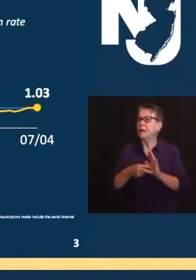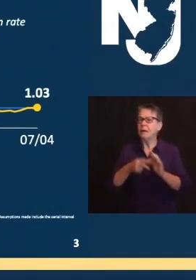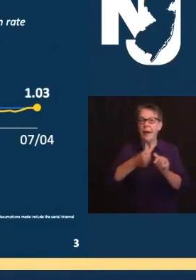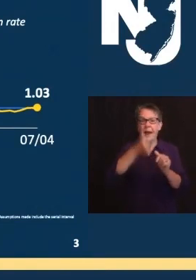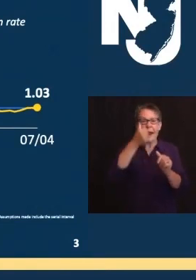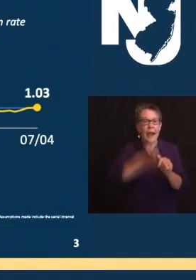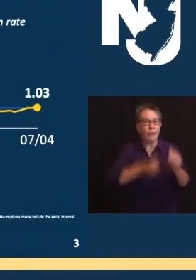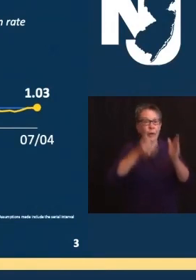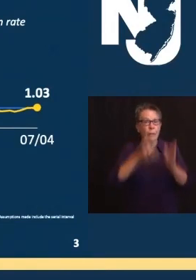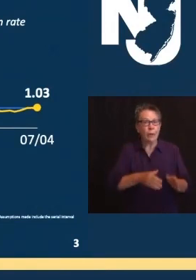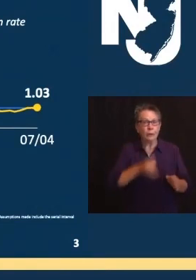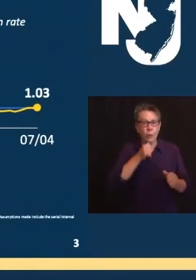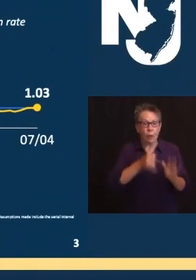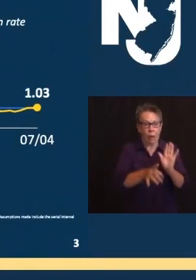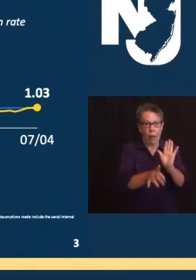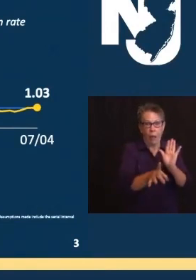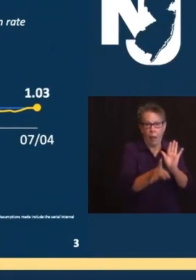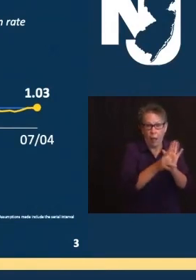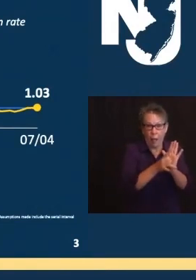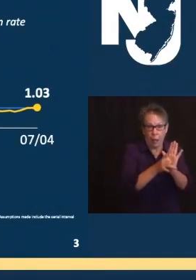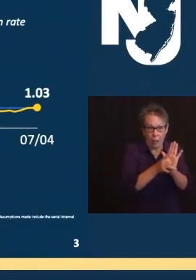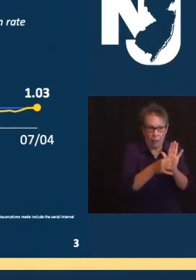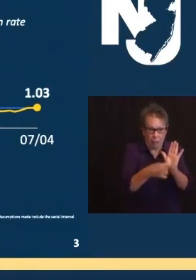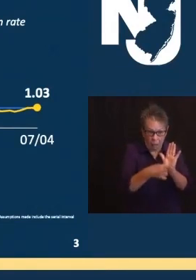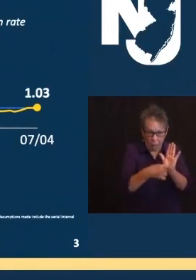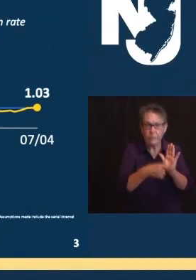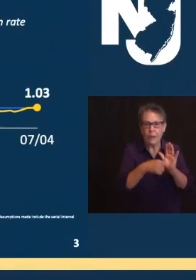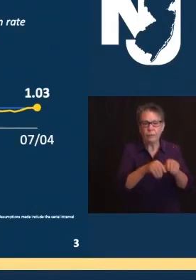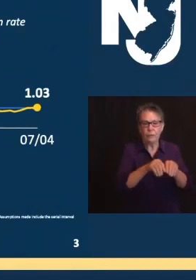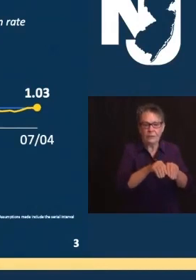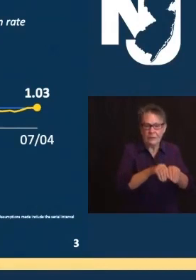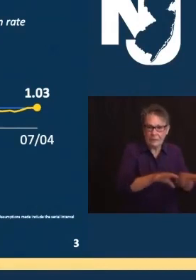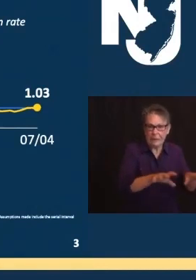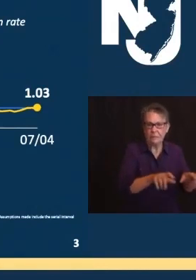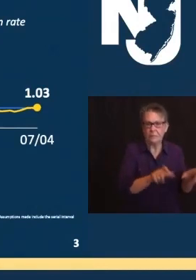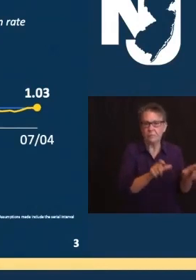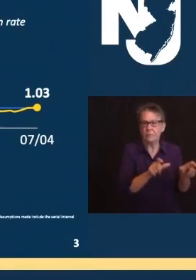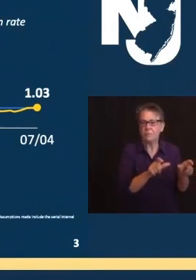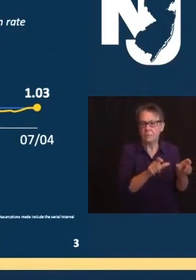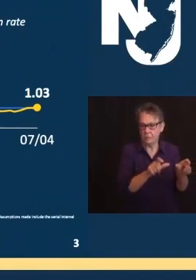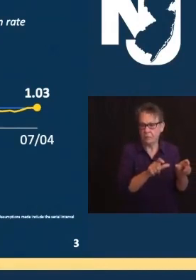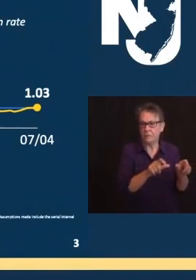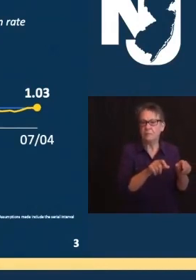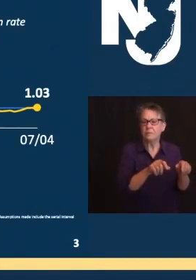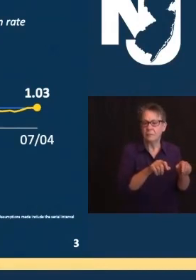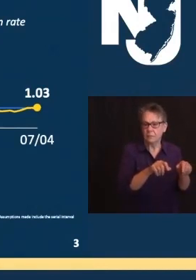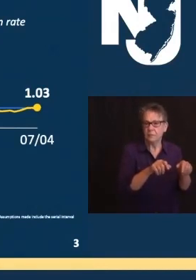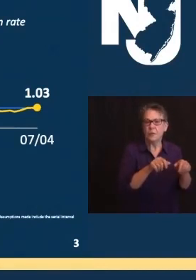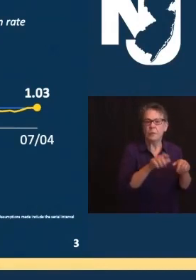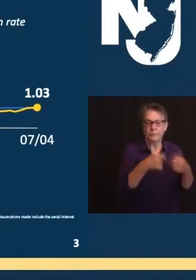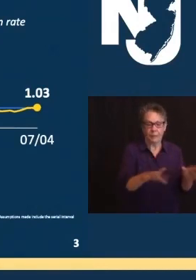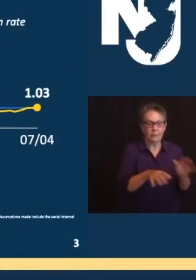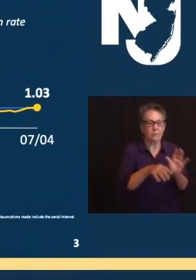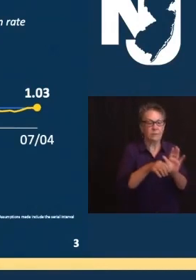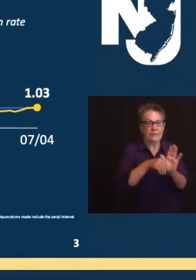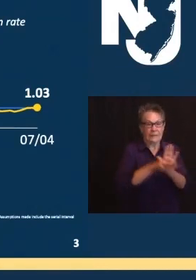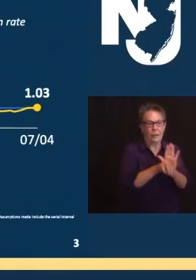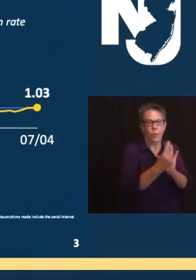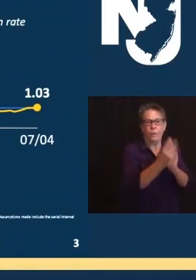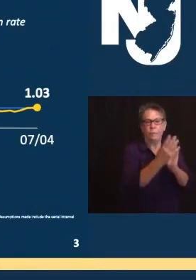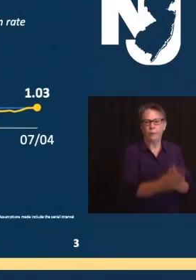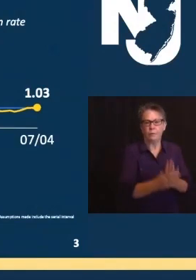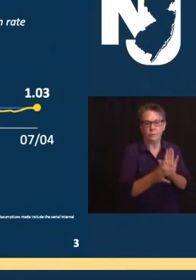other new case. This means increasing rate of spread statewide. This is an early warning sign that, quite